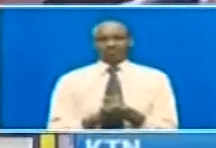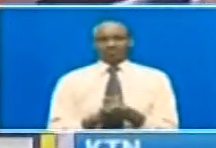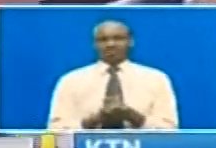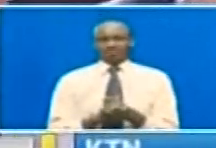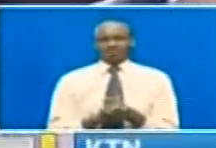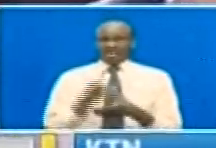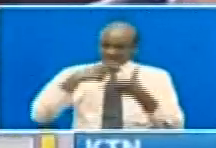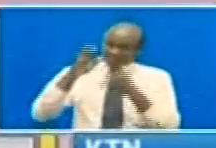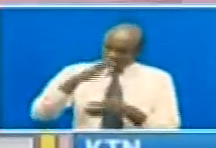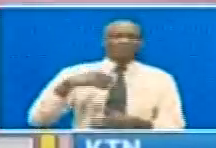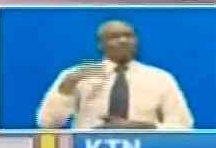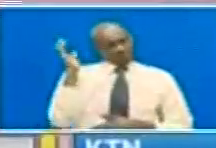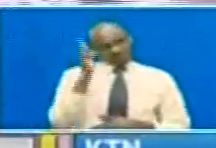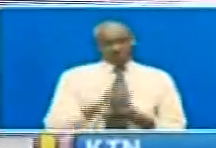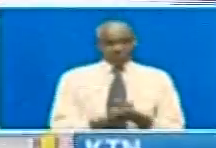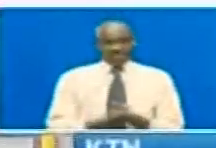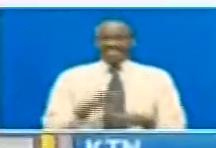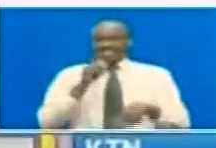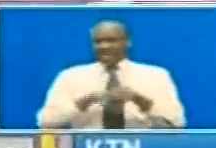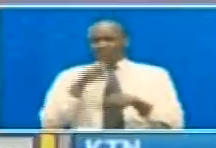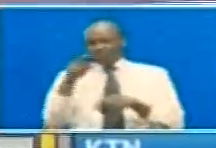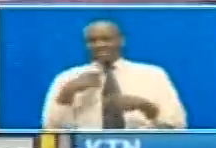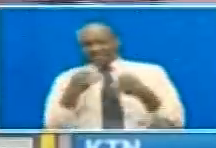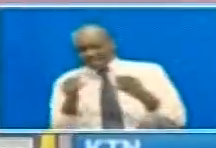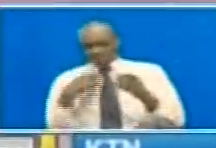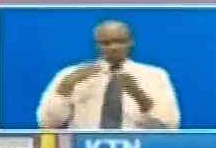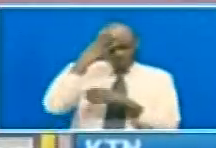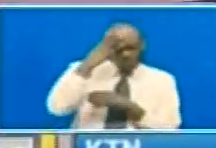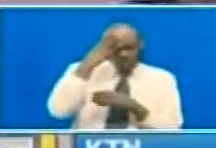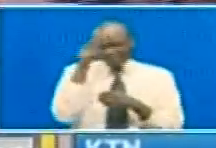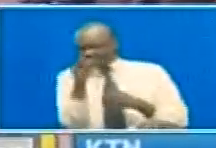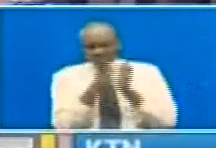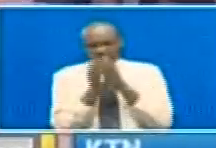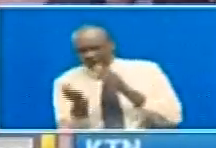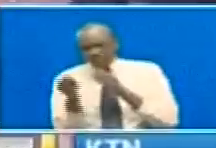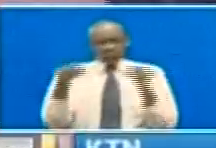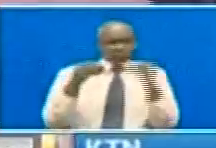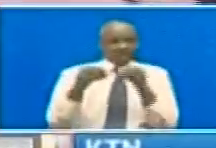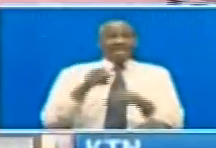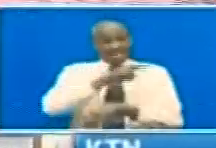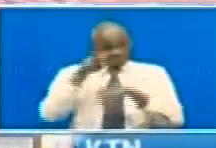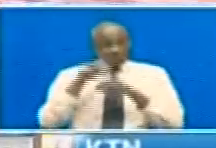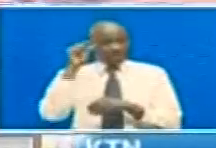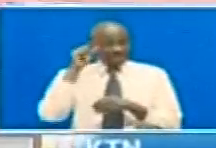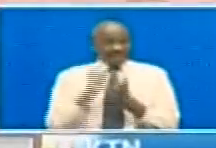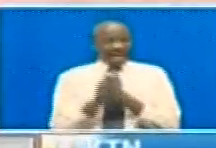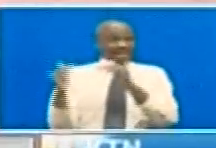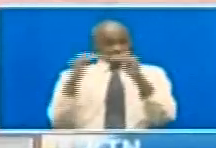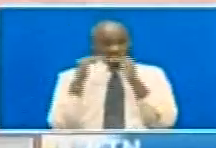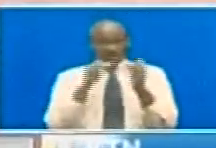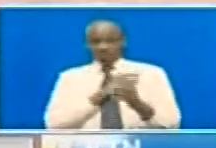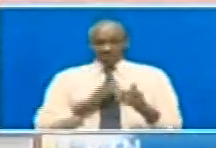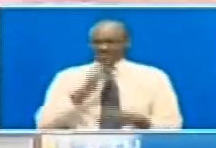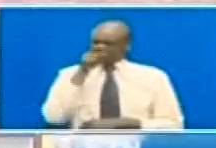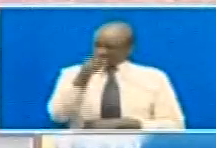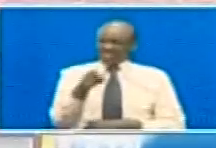the right place, I'll go. As police try to piece together the pieces in the saga, the National Gender and Equality Commission condemned